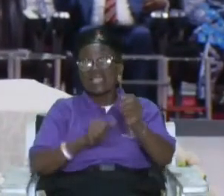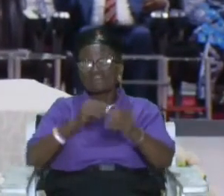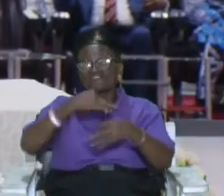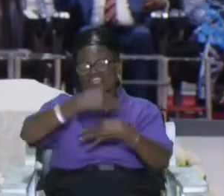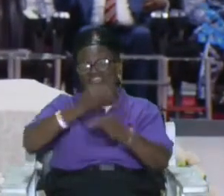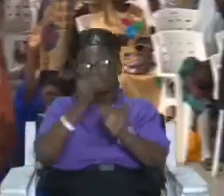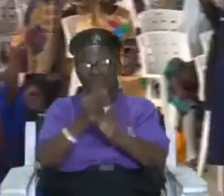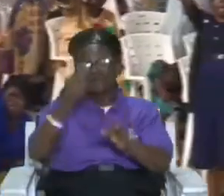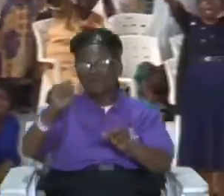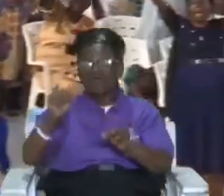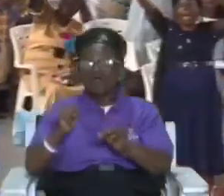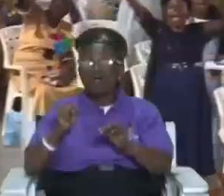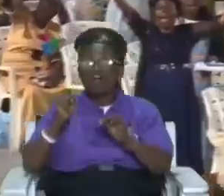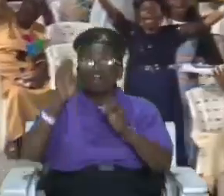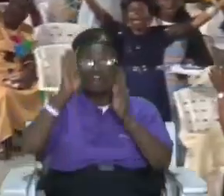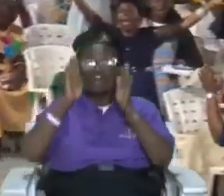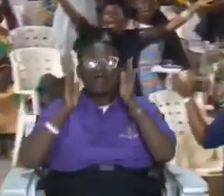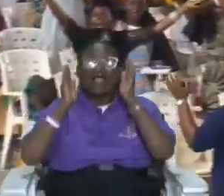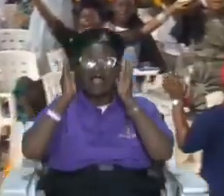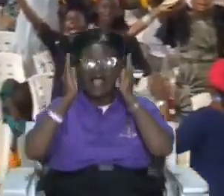disappear.